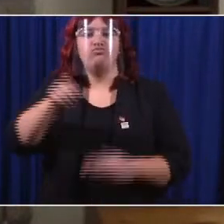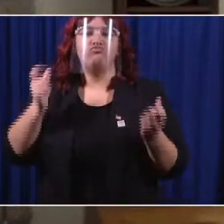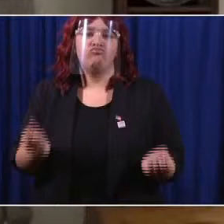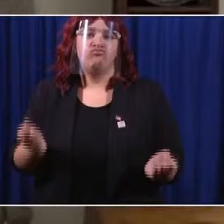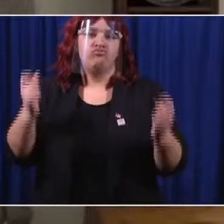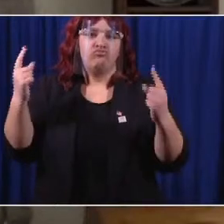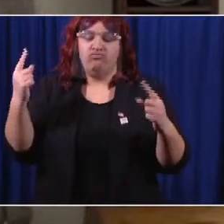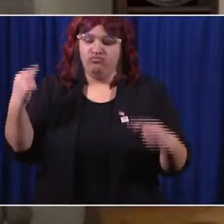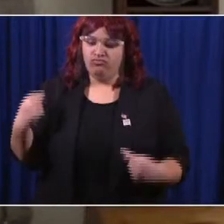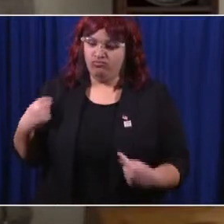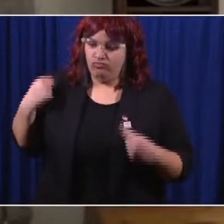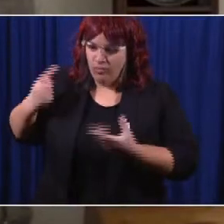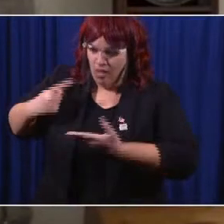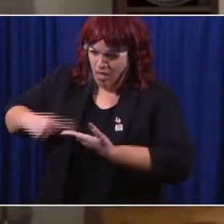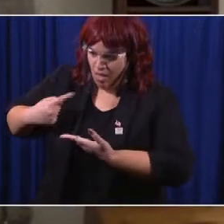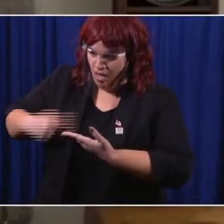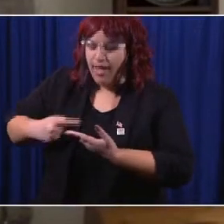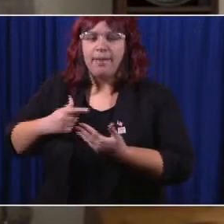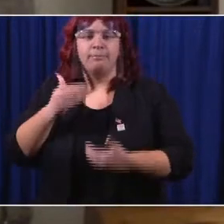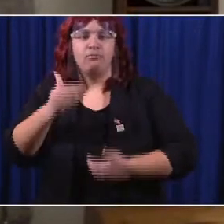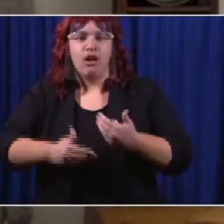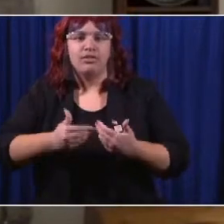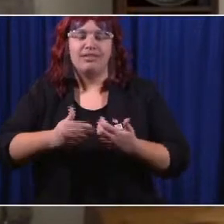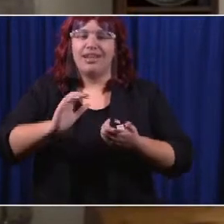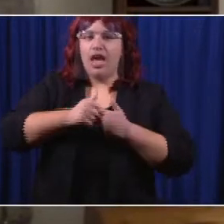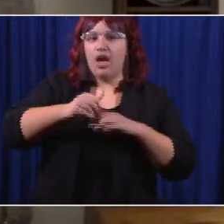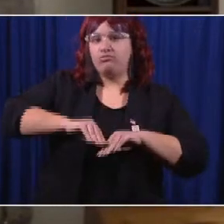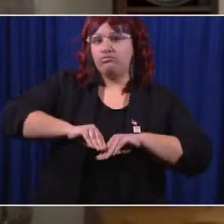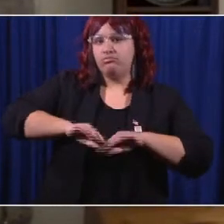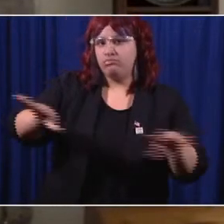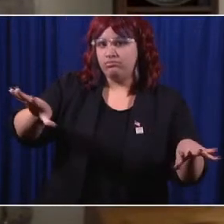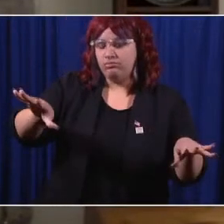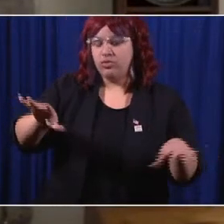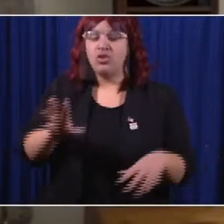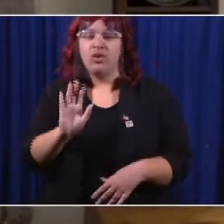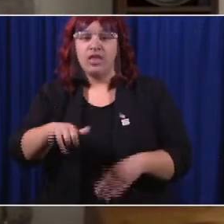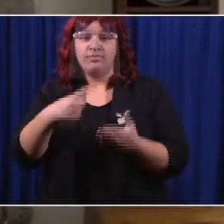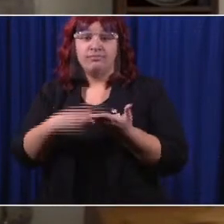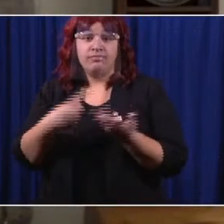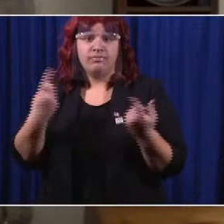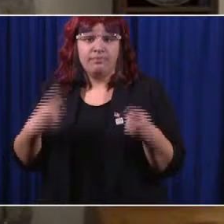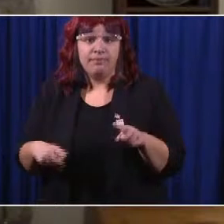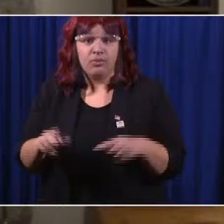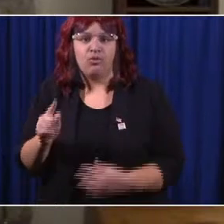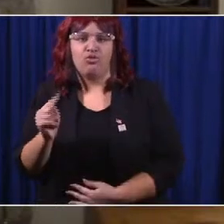roll out. So we'll be talking about that on Thursday.